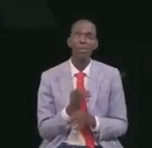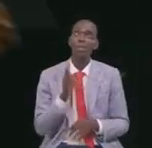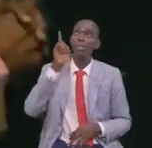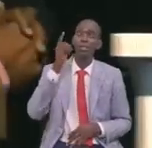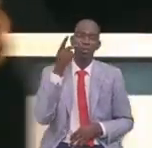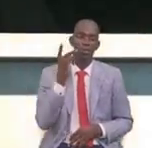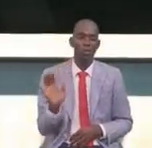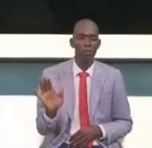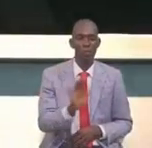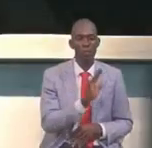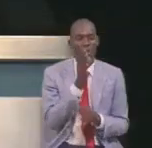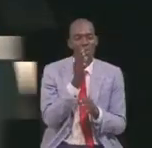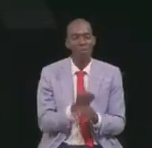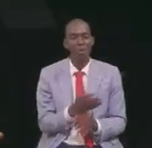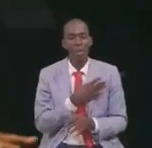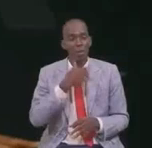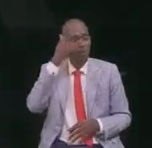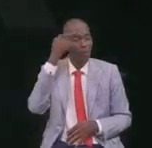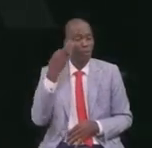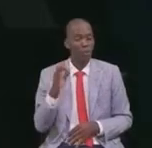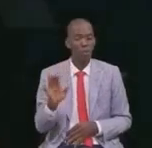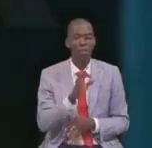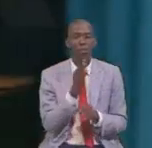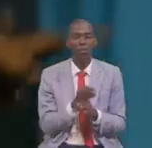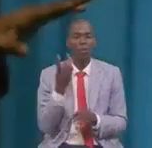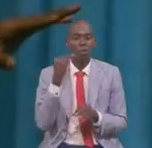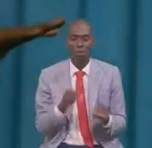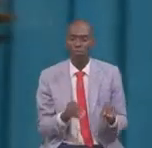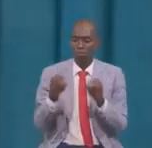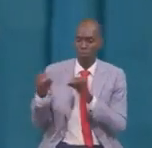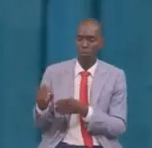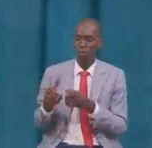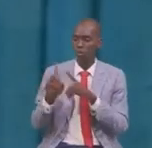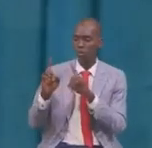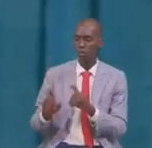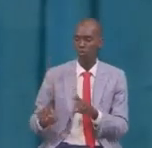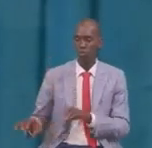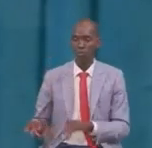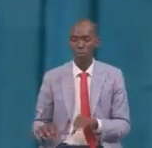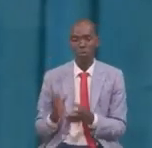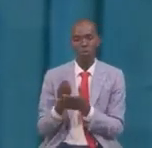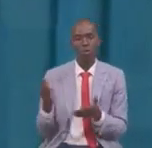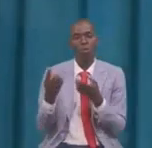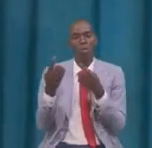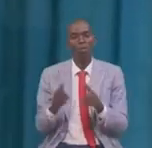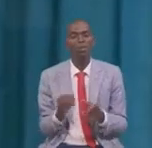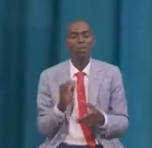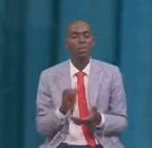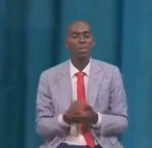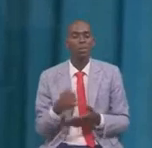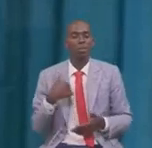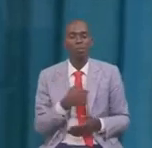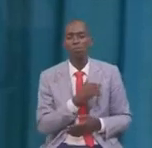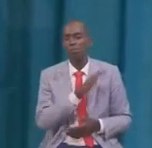And because the faith was put into action, something happened that we never